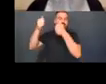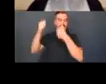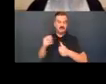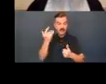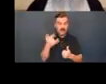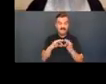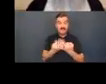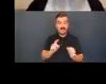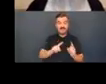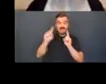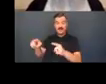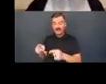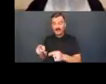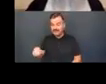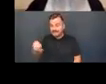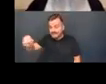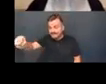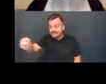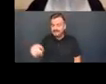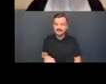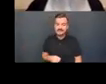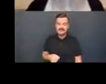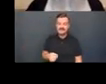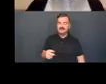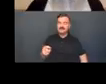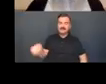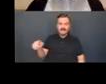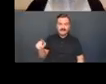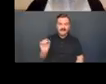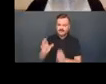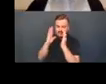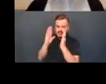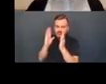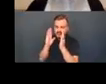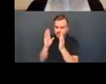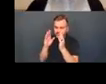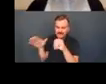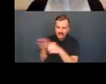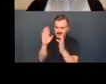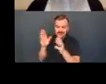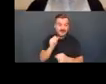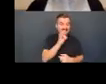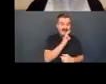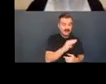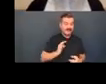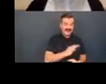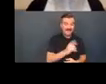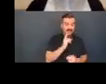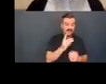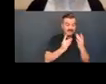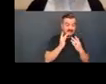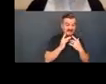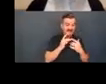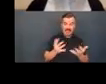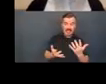bathed and, you know, delivered direct care in staff shortages during COVID. So,